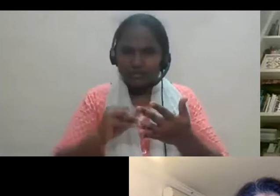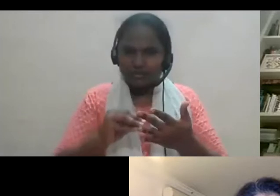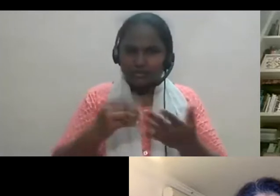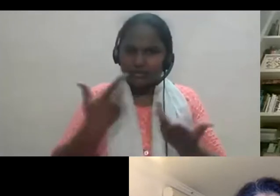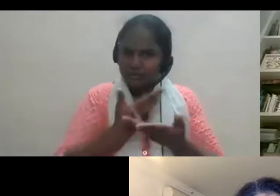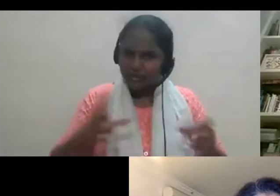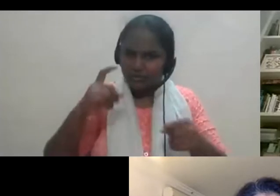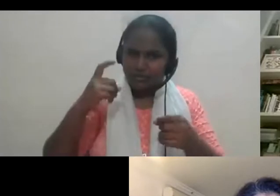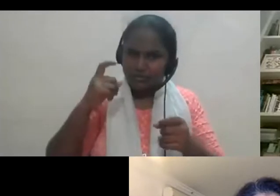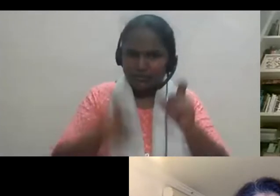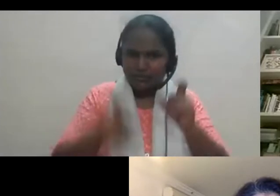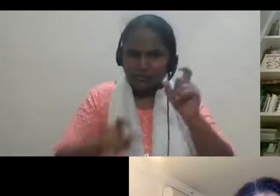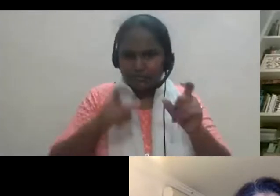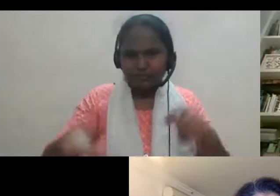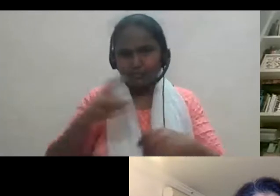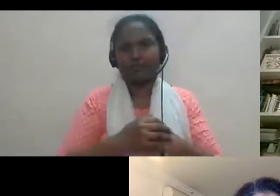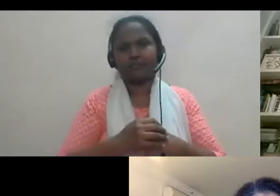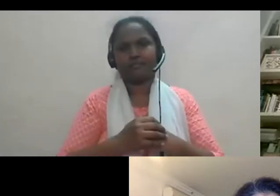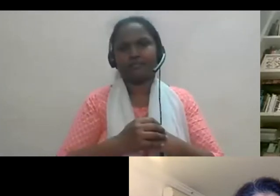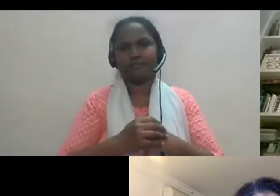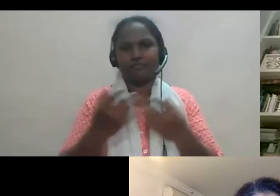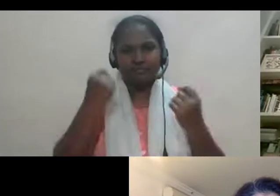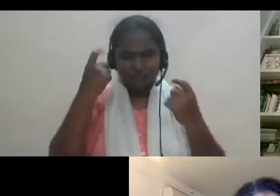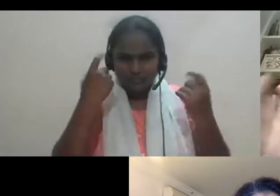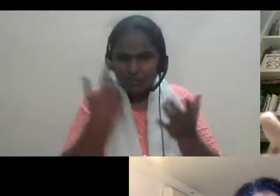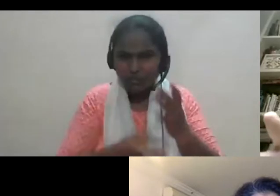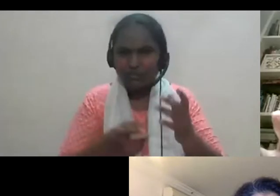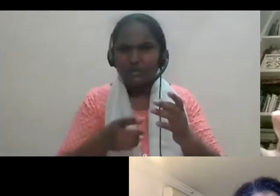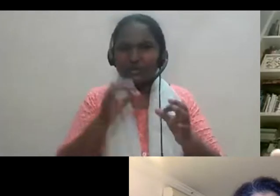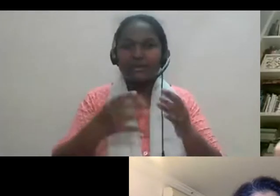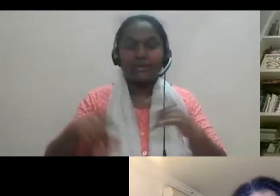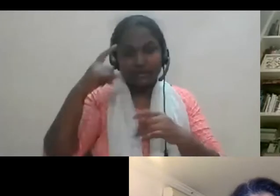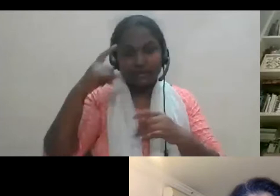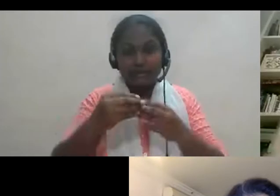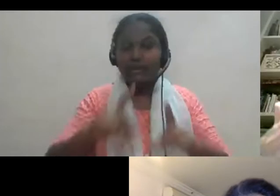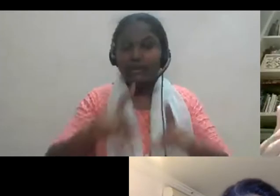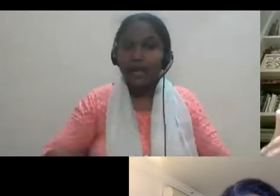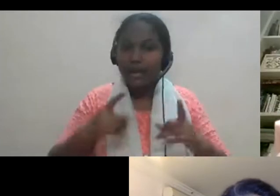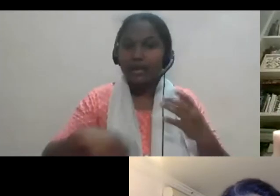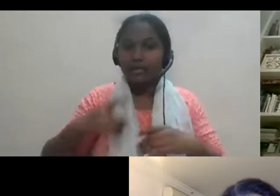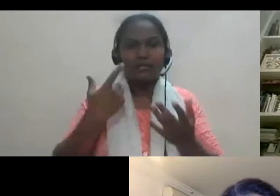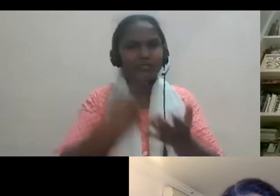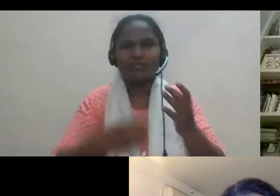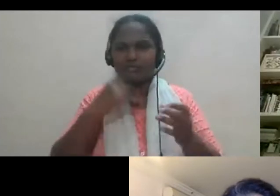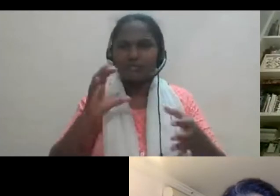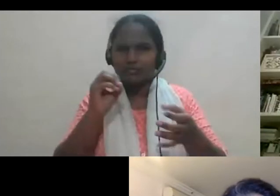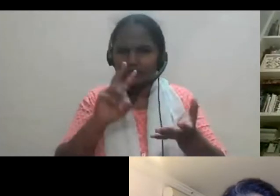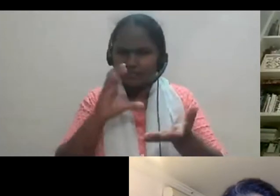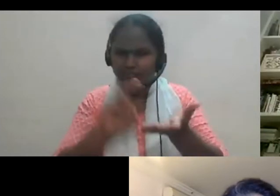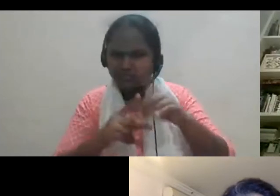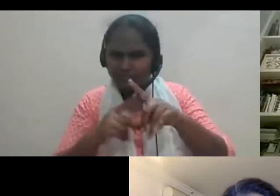all the peoples in the world to understand where the limits are. We cannot continue operating,